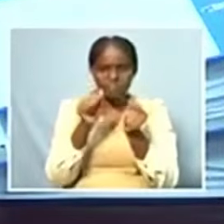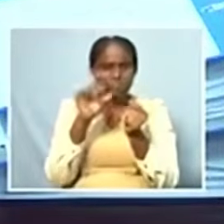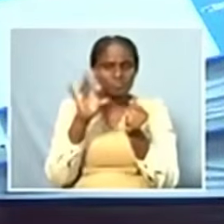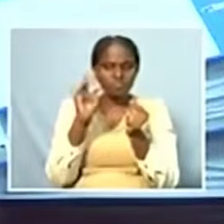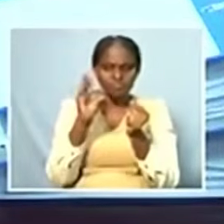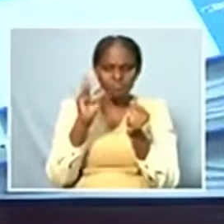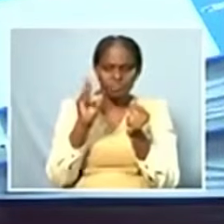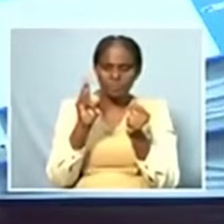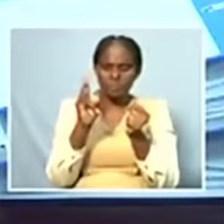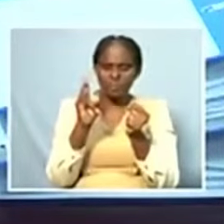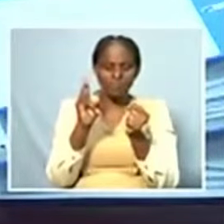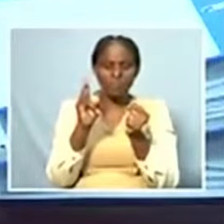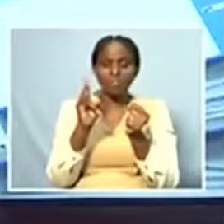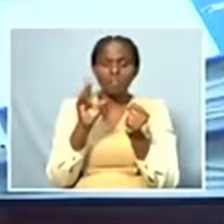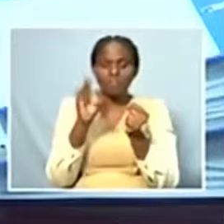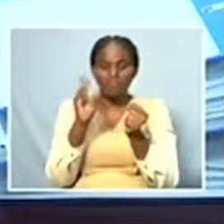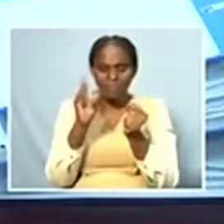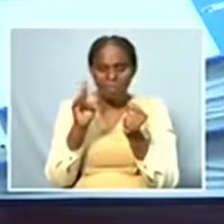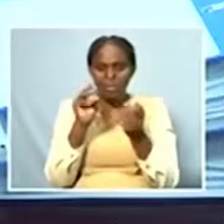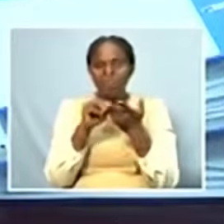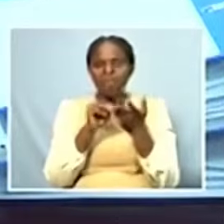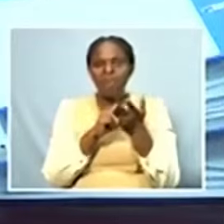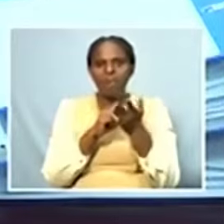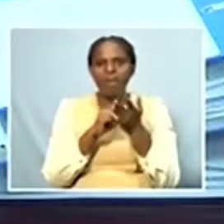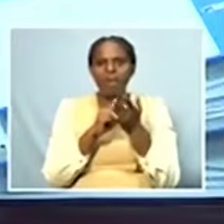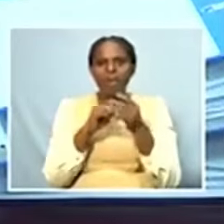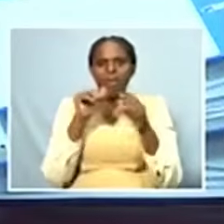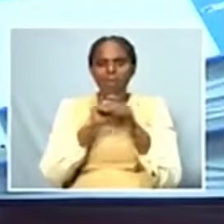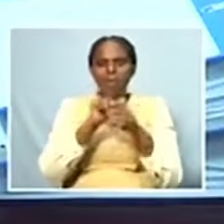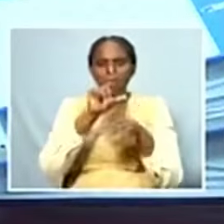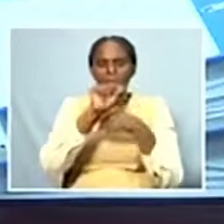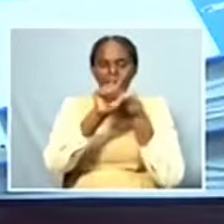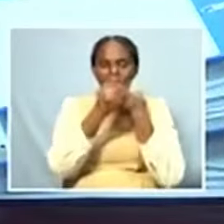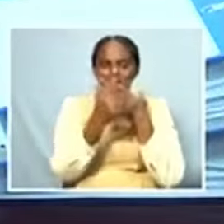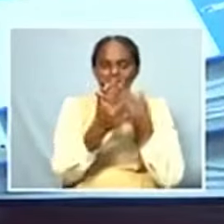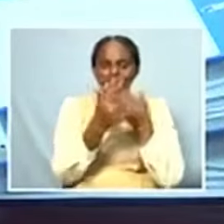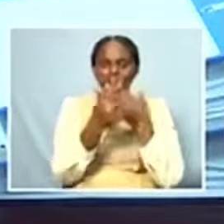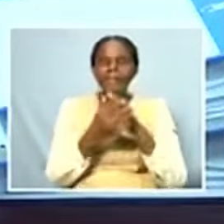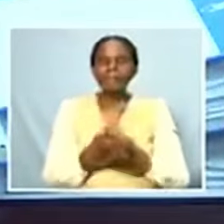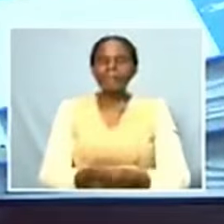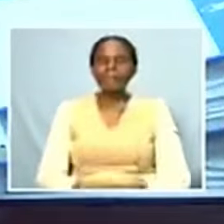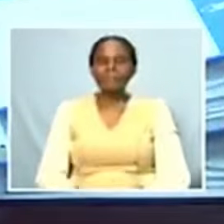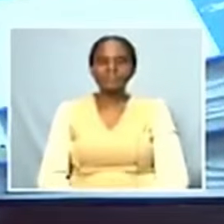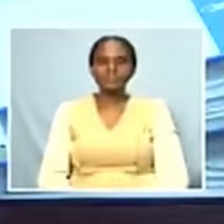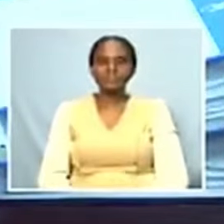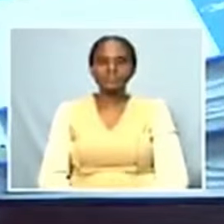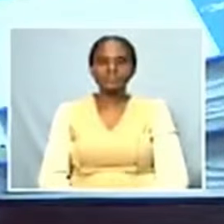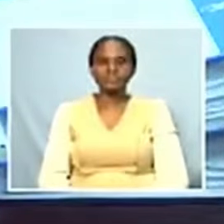million in 2023.